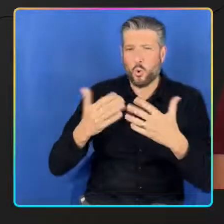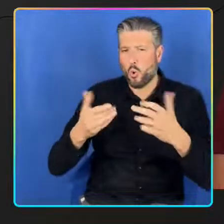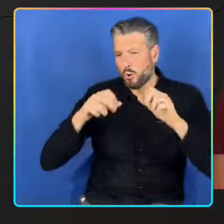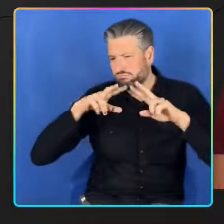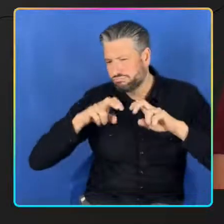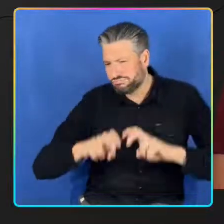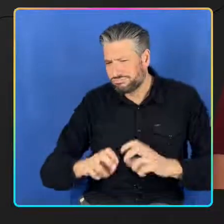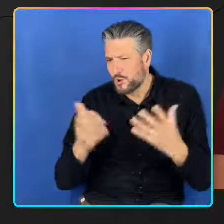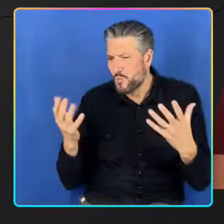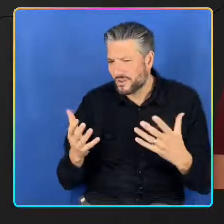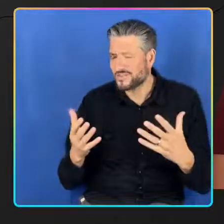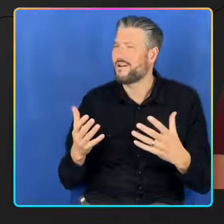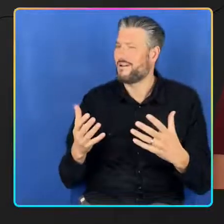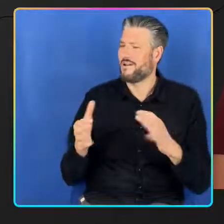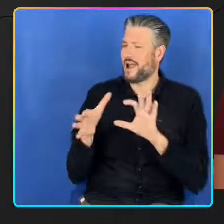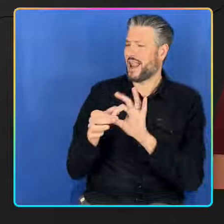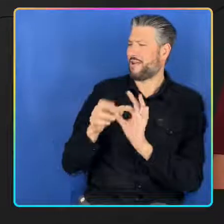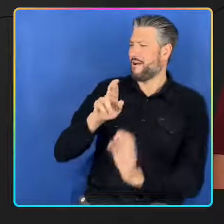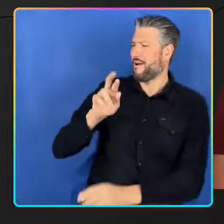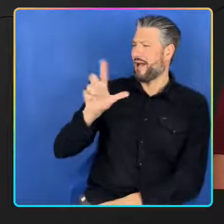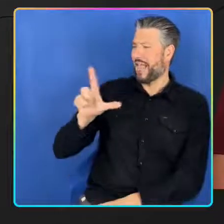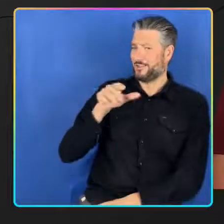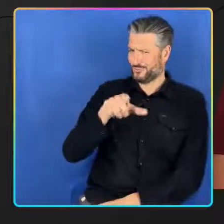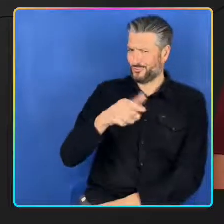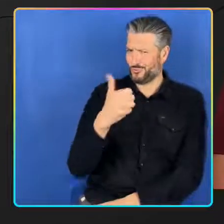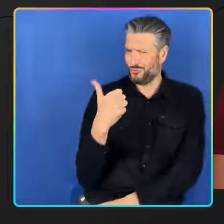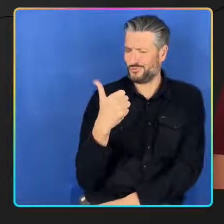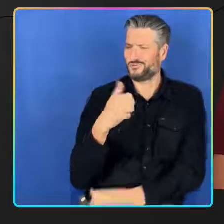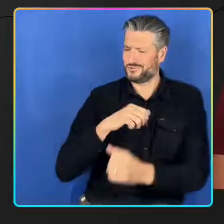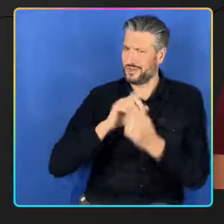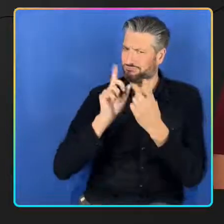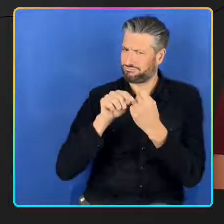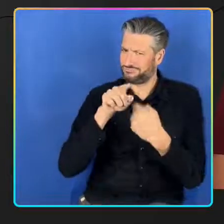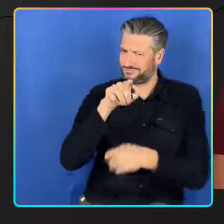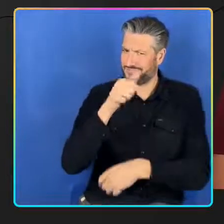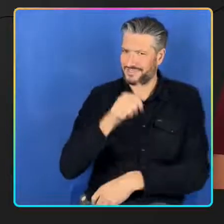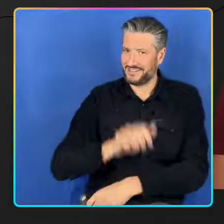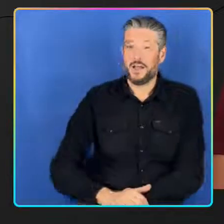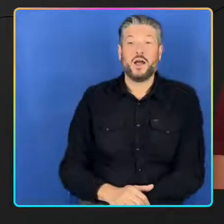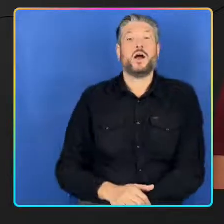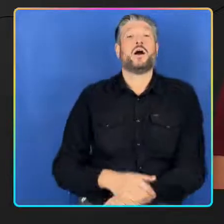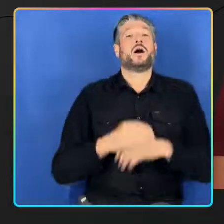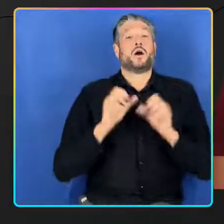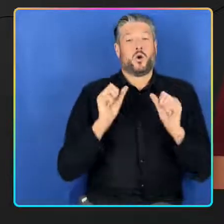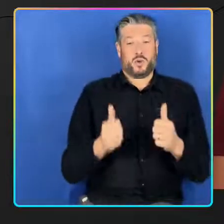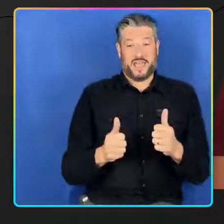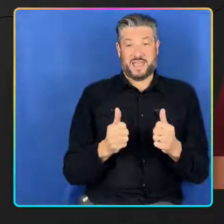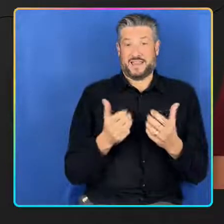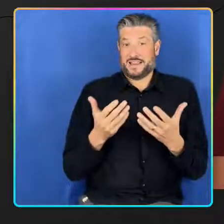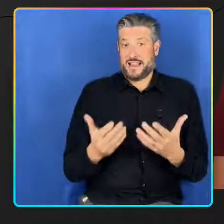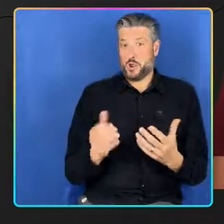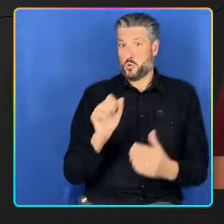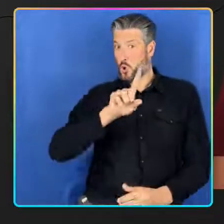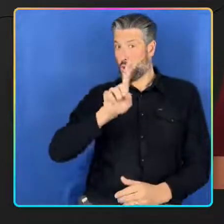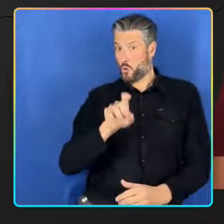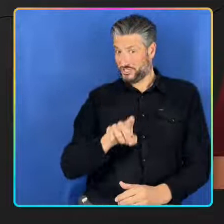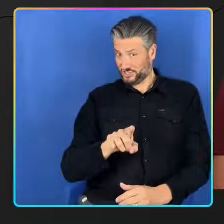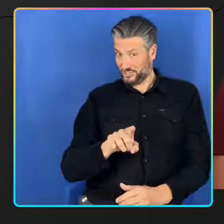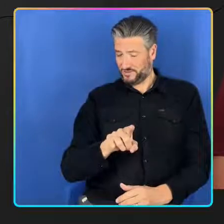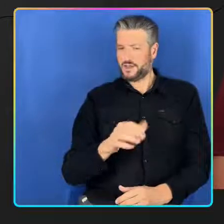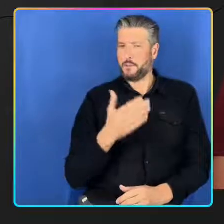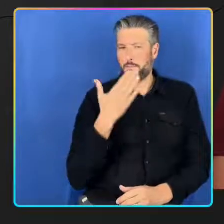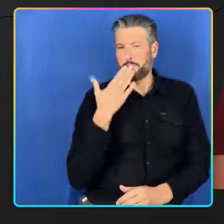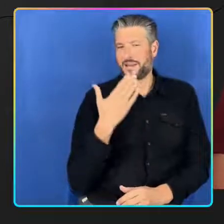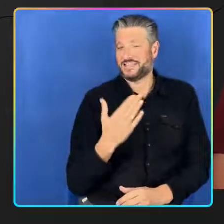very interesting. That's a good one. That's a very good one. Thank you. Anyway, back to the game. So only a sentence, only a word, but that was useful. So we'll